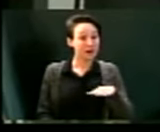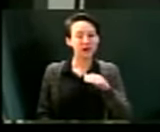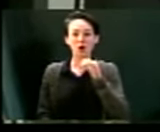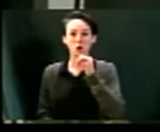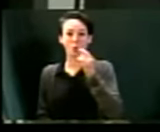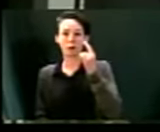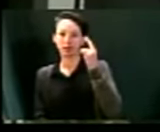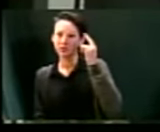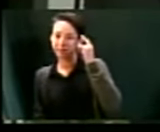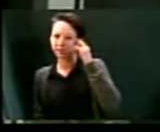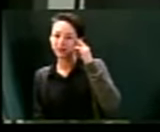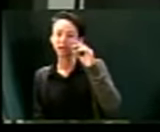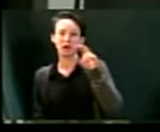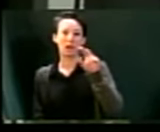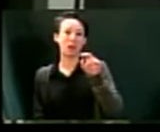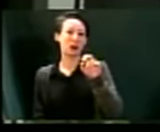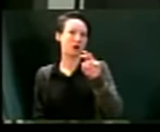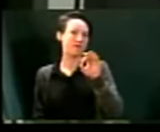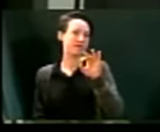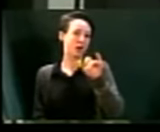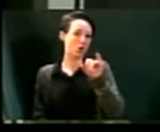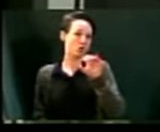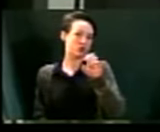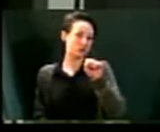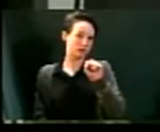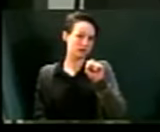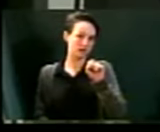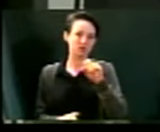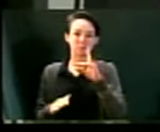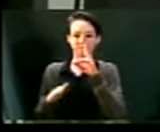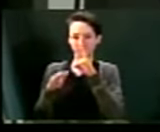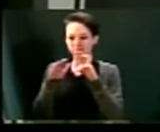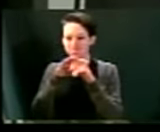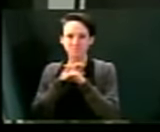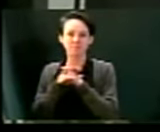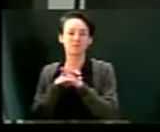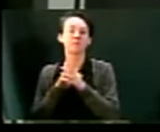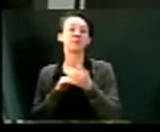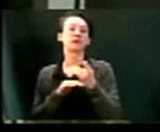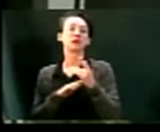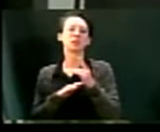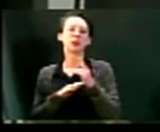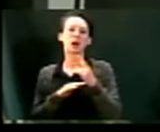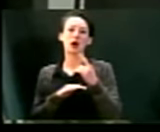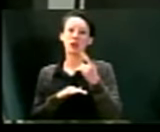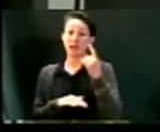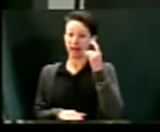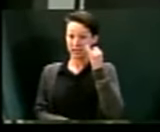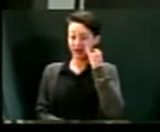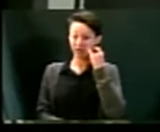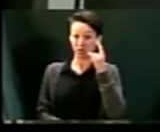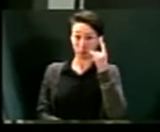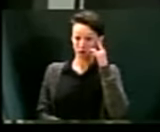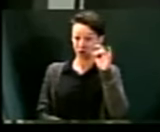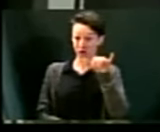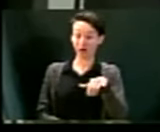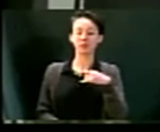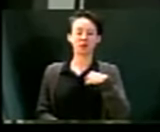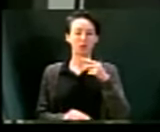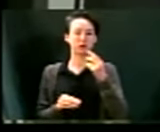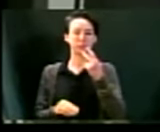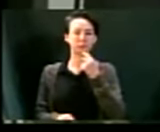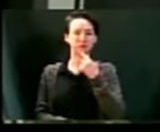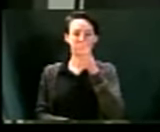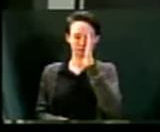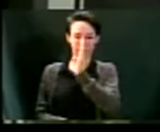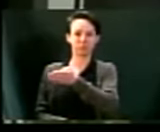If I thought it was nefarious, I'd say so. I would say so very clearly. The problem I have is that when I have requested this